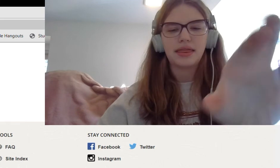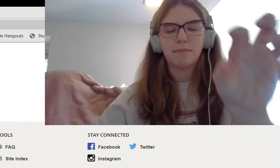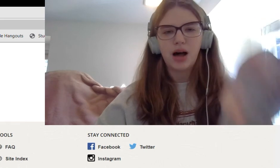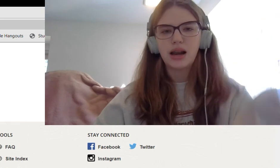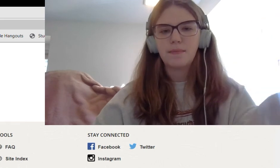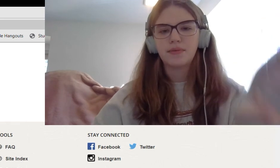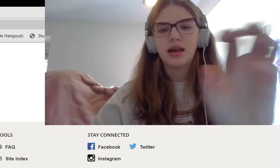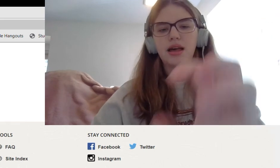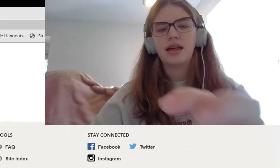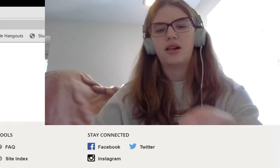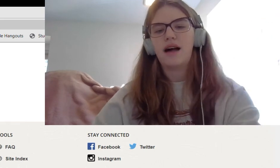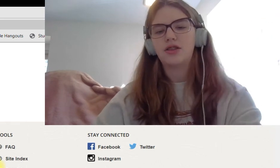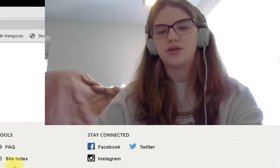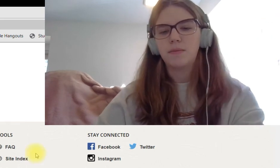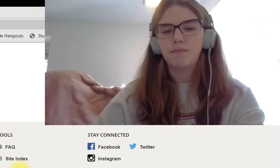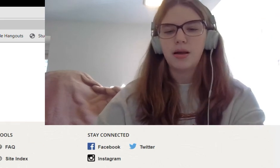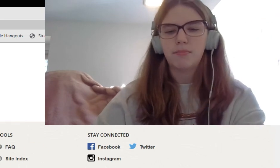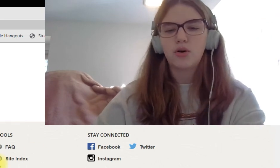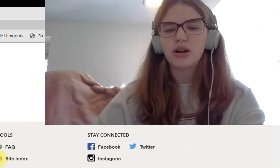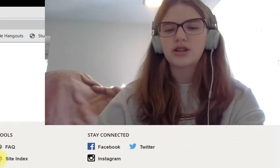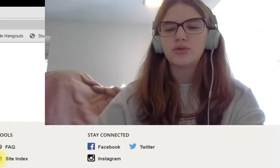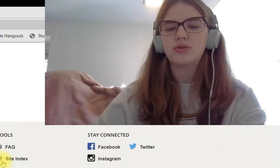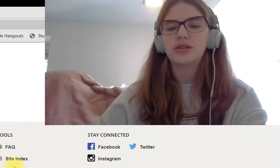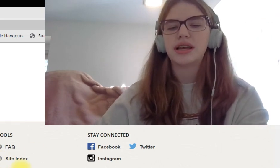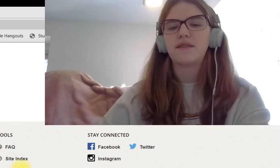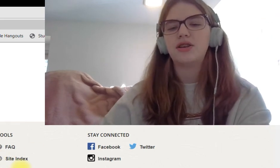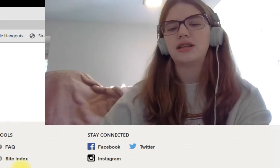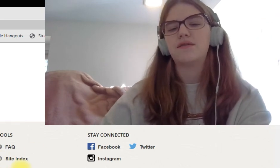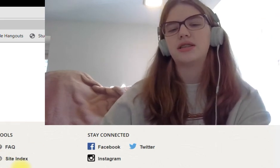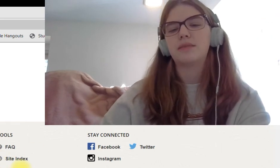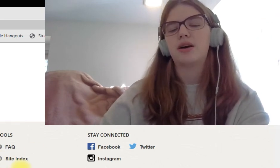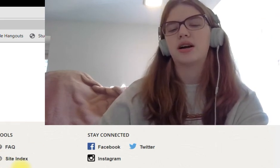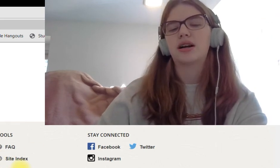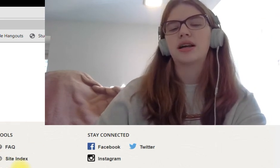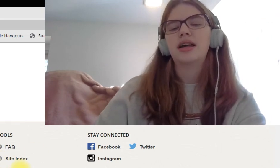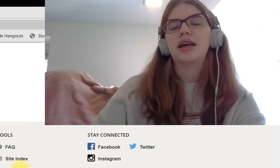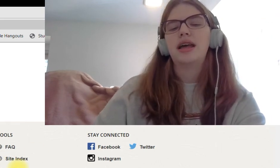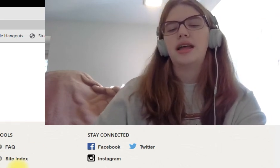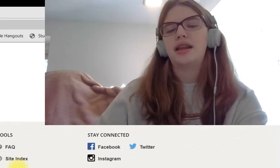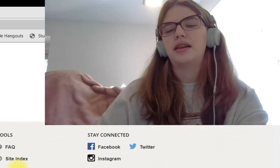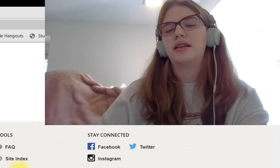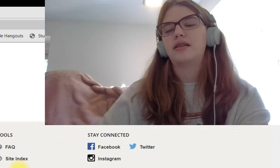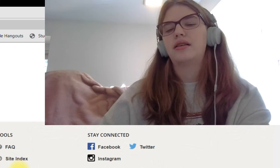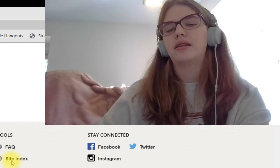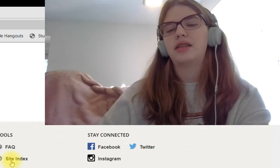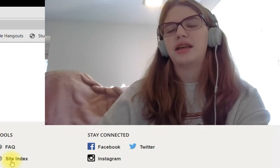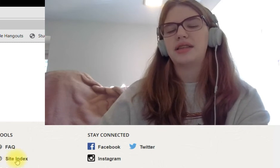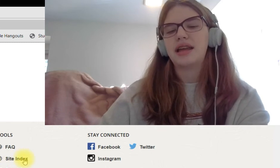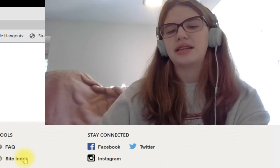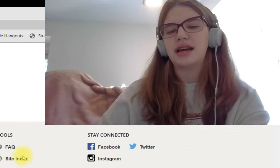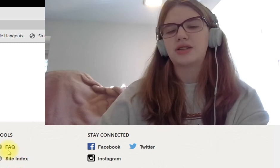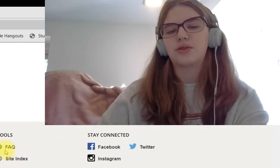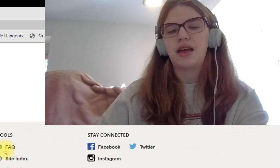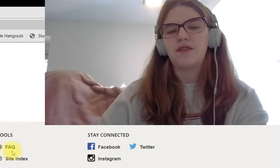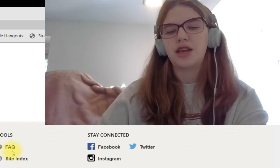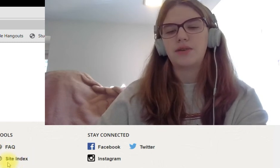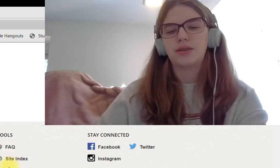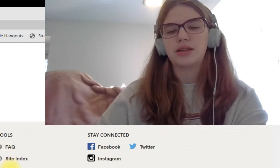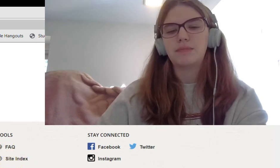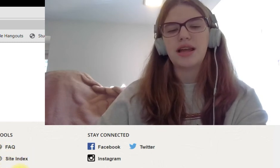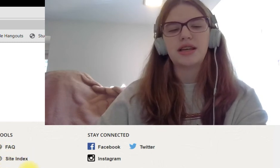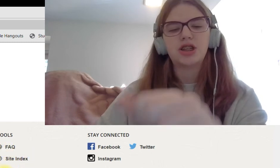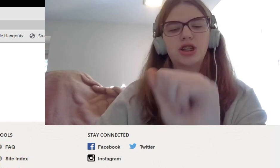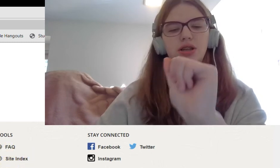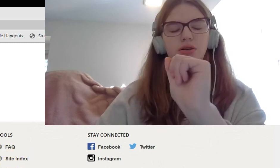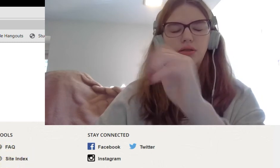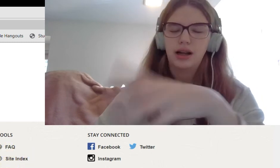Again, at the bottom, it'll have the important tools like if you need to visit the park in the site index or the FAQ